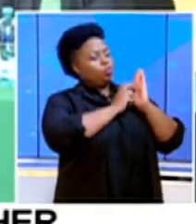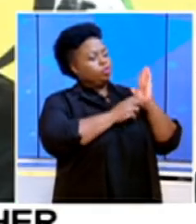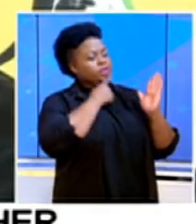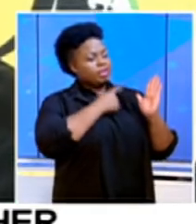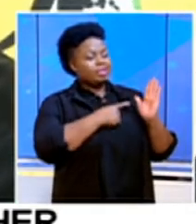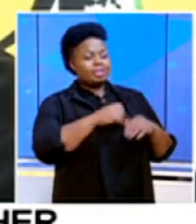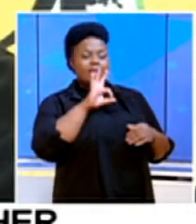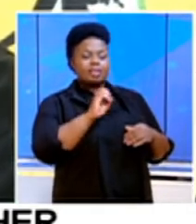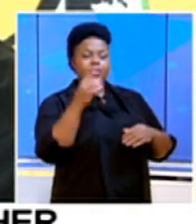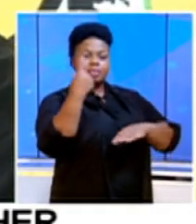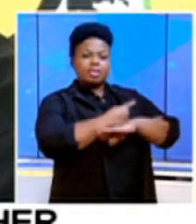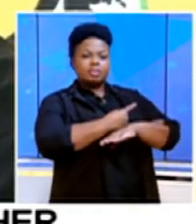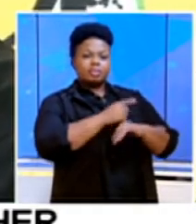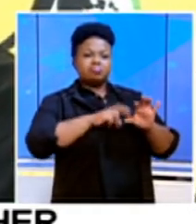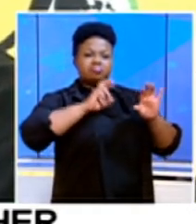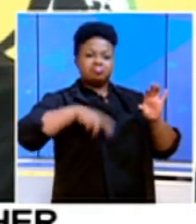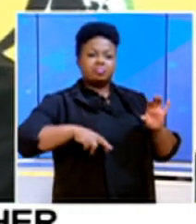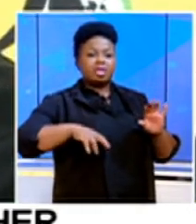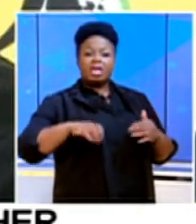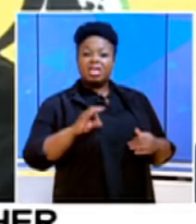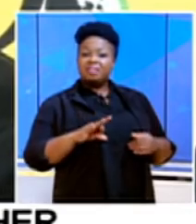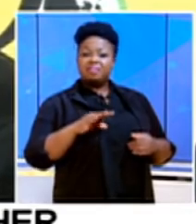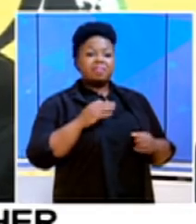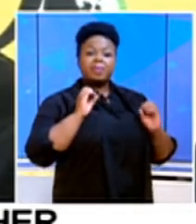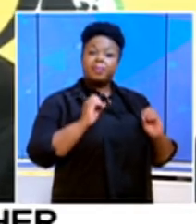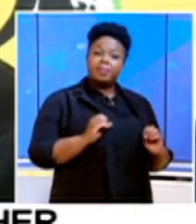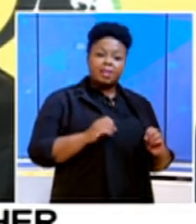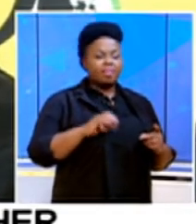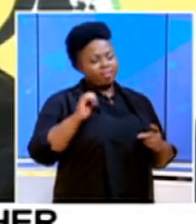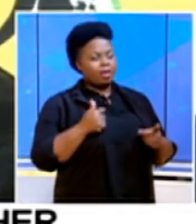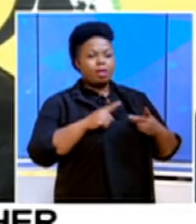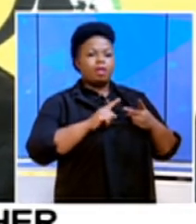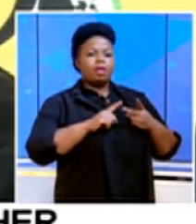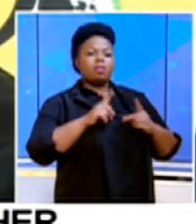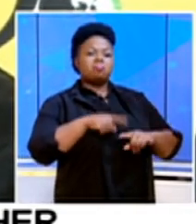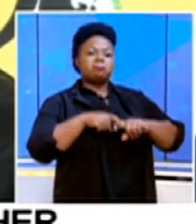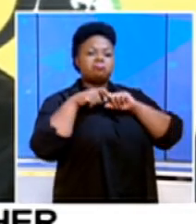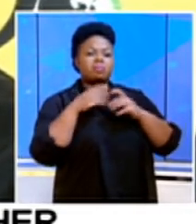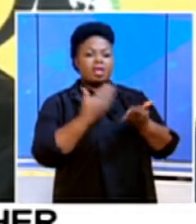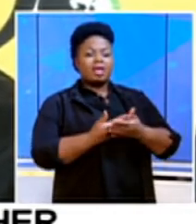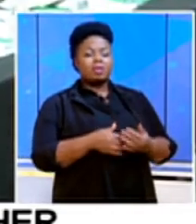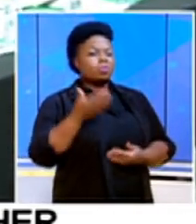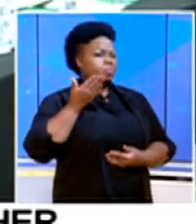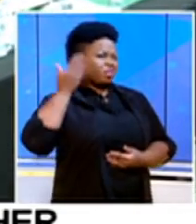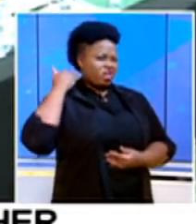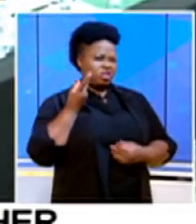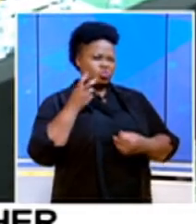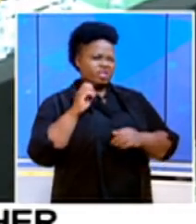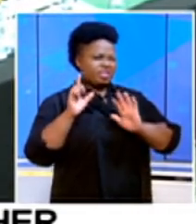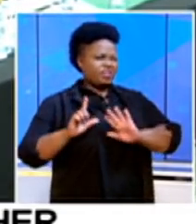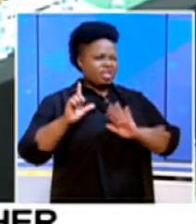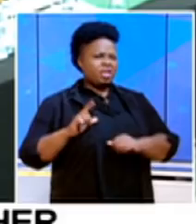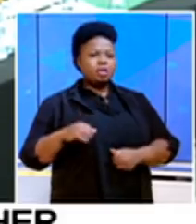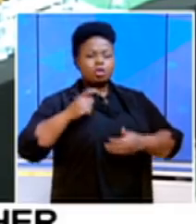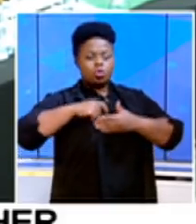aside within 30 days or face suspension. And just going back to the 54th conference resolutions, just